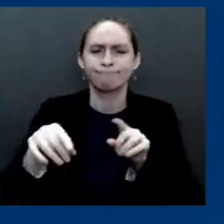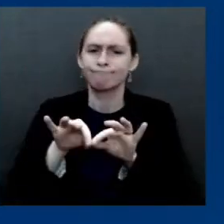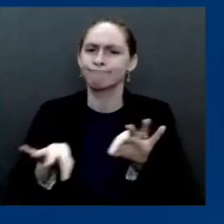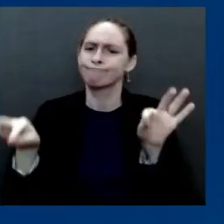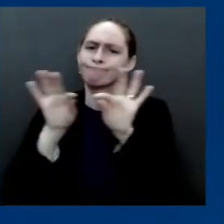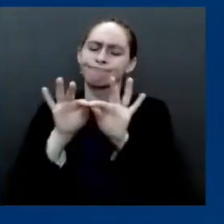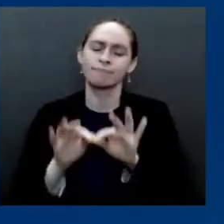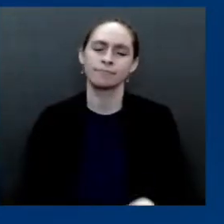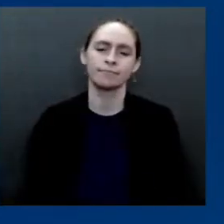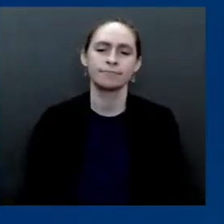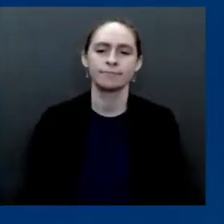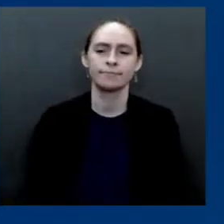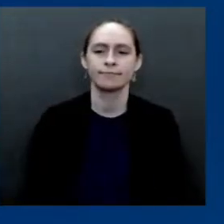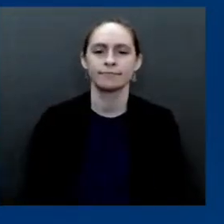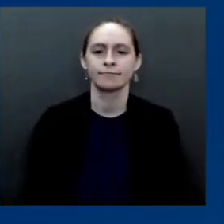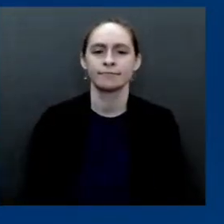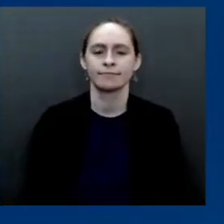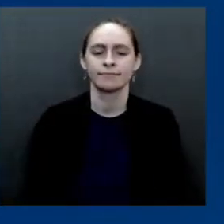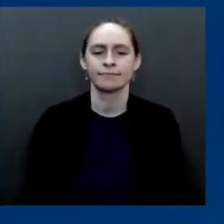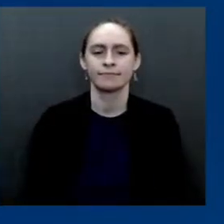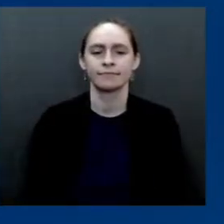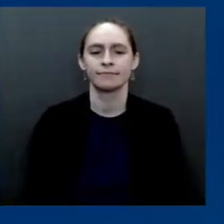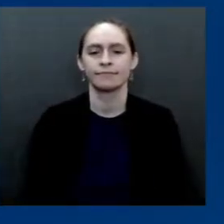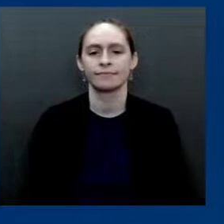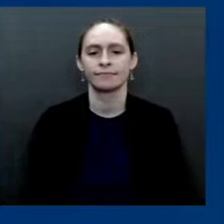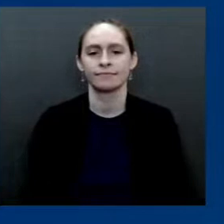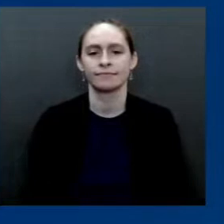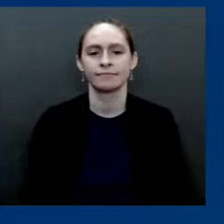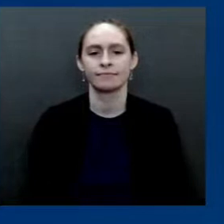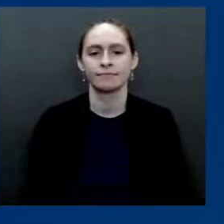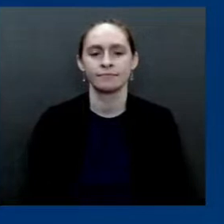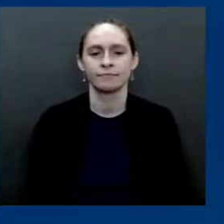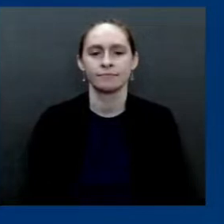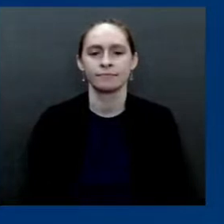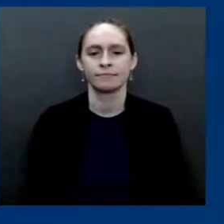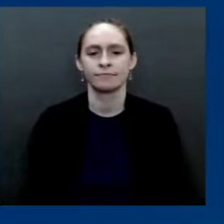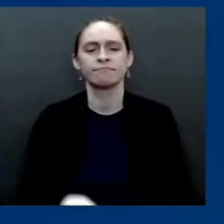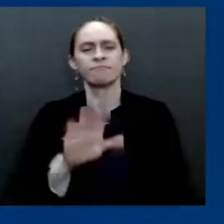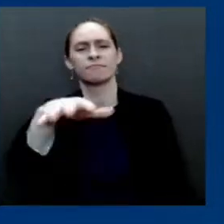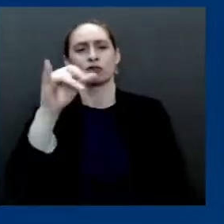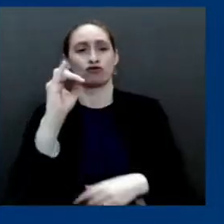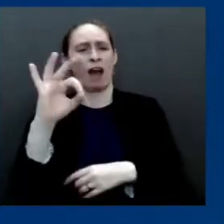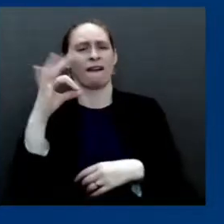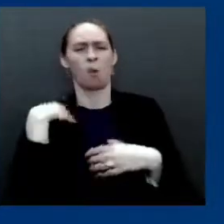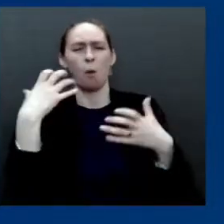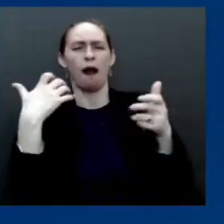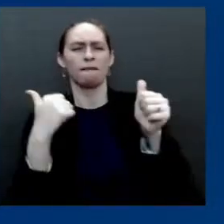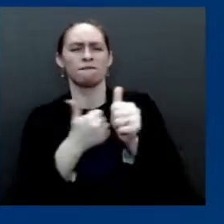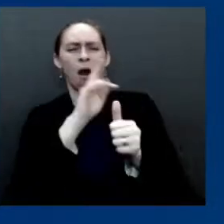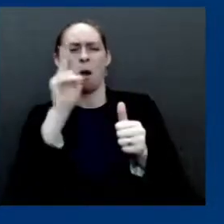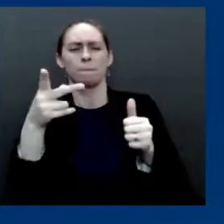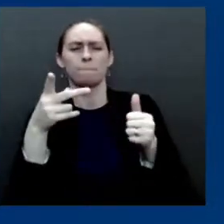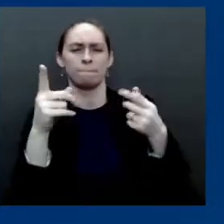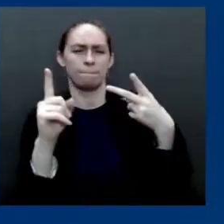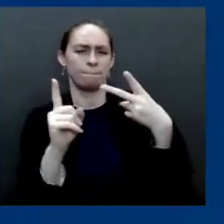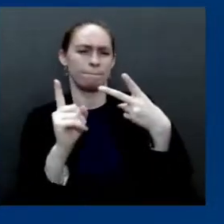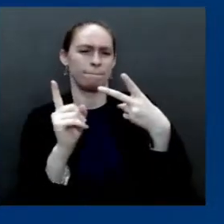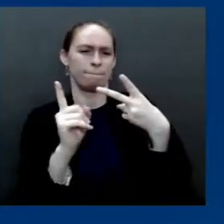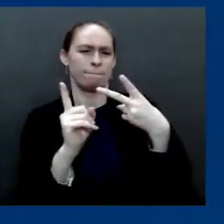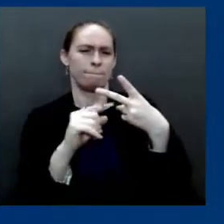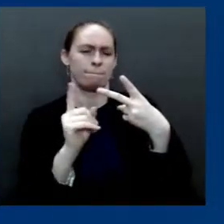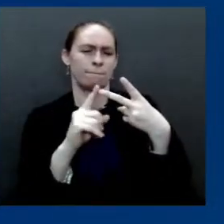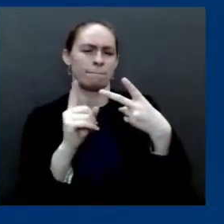day, which is a good pace. Obviously, the more people who get boosted, the more people who get the highest level